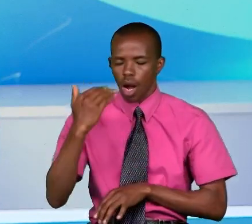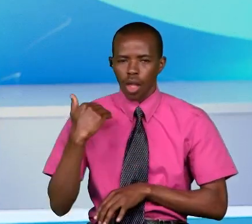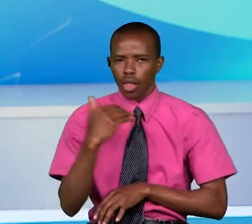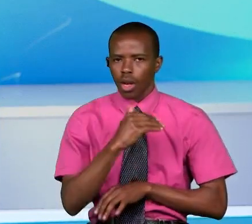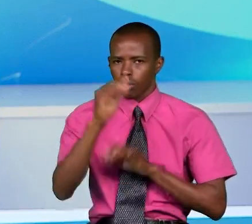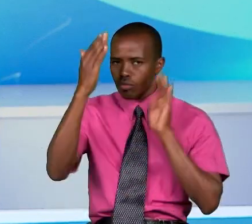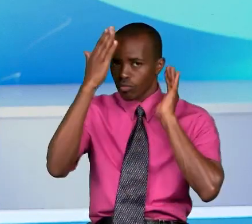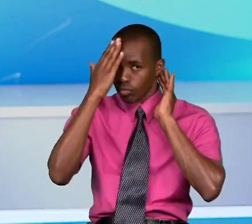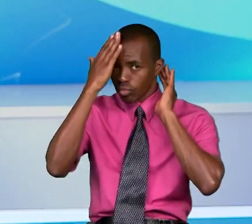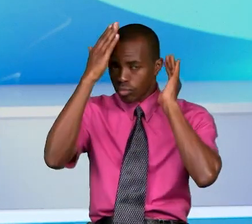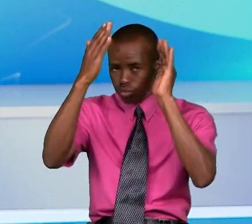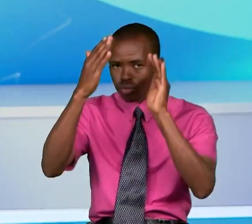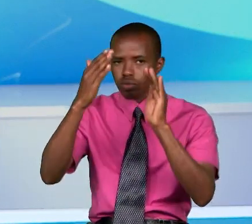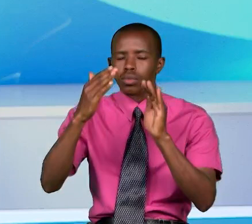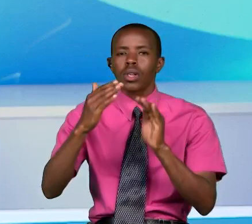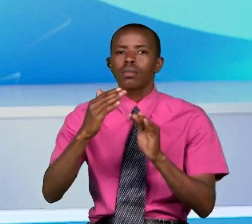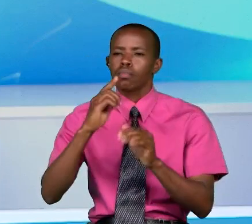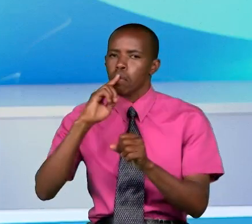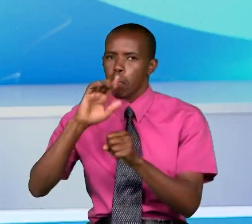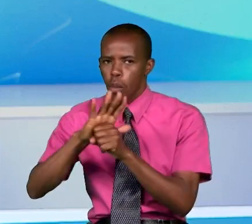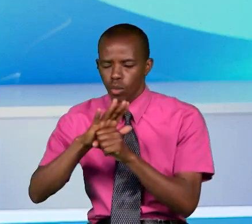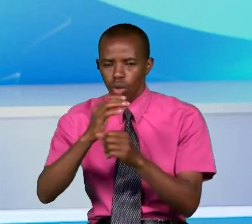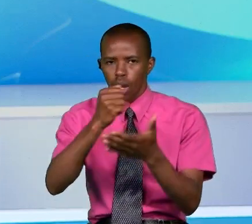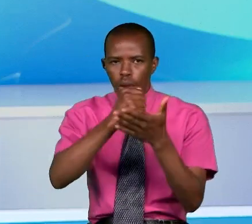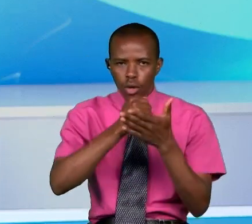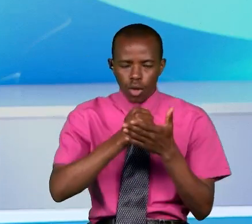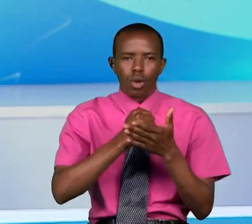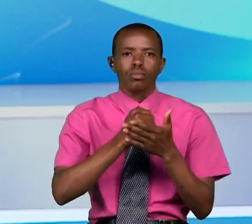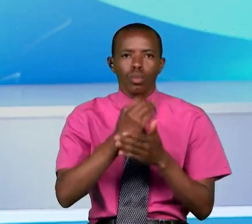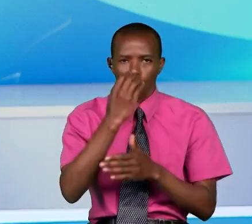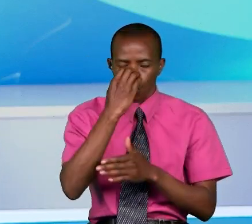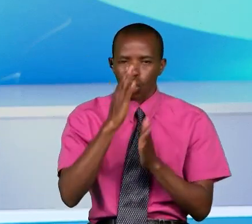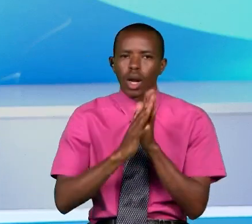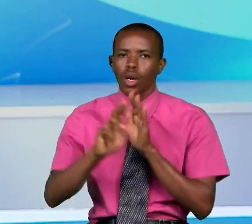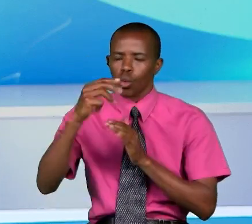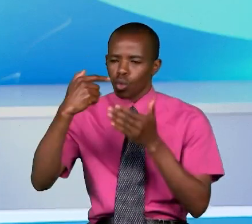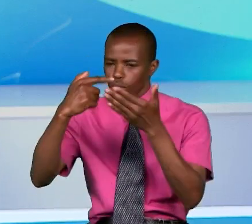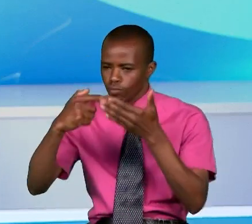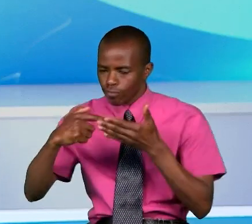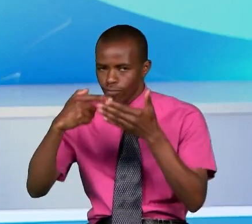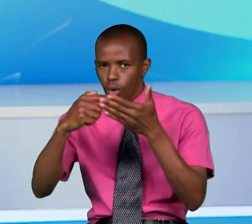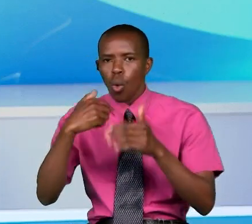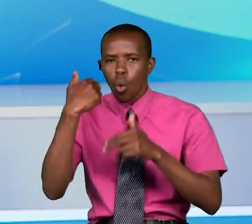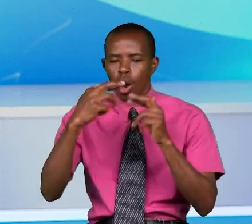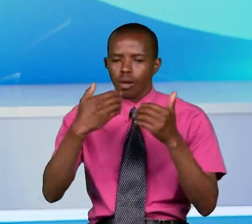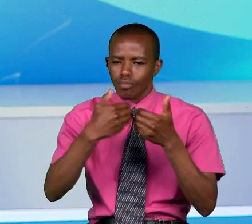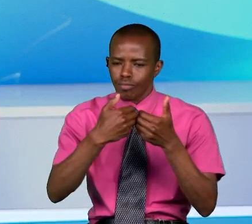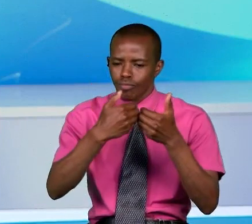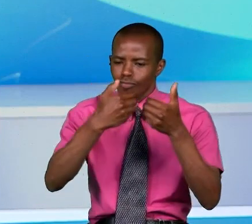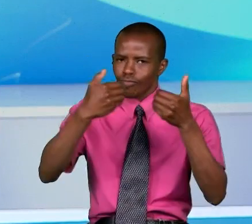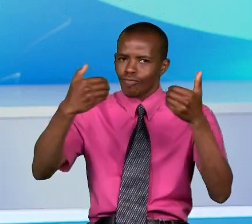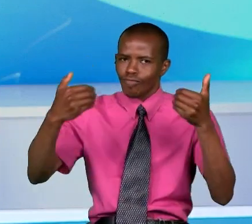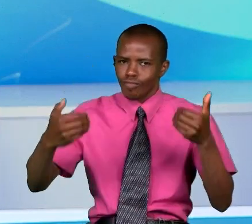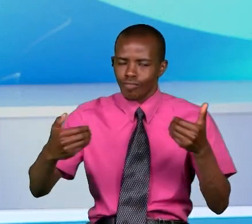have offered to mediate between President Uhuru Kenyatta and his deputy William Ruto, whose relationship has strained the Jubilee